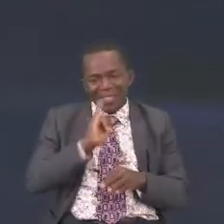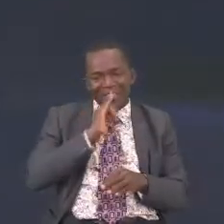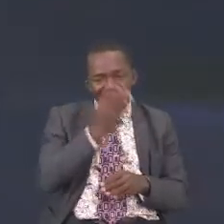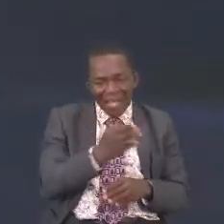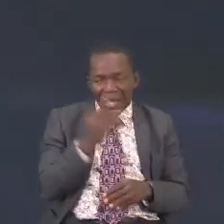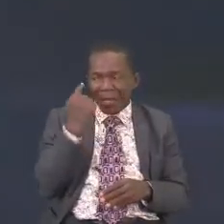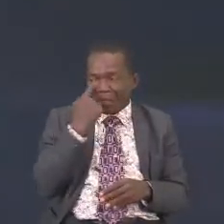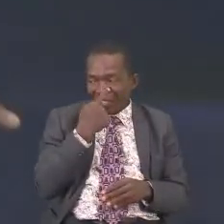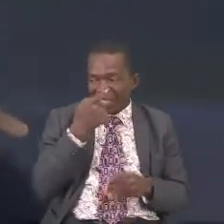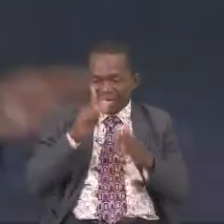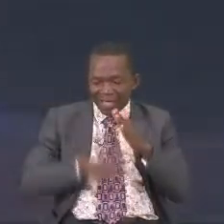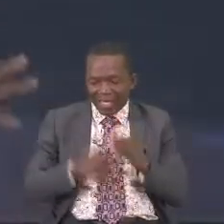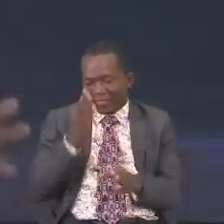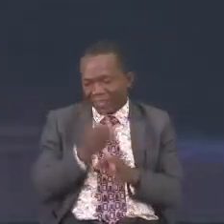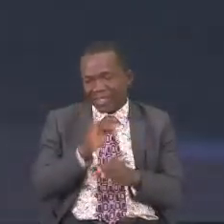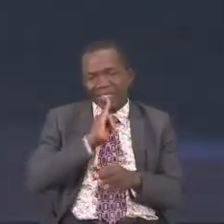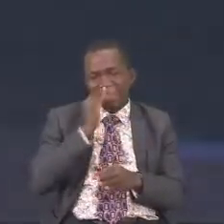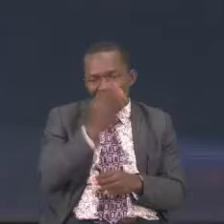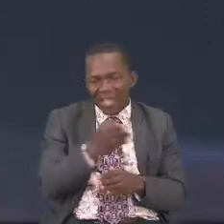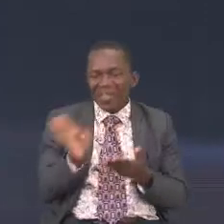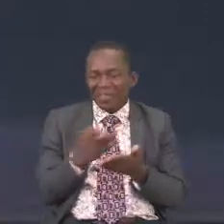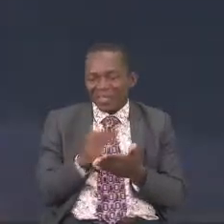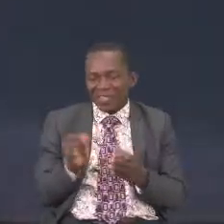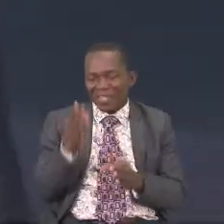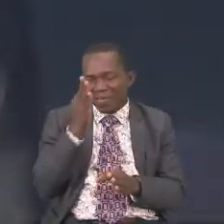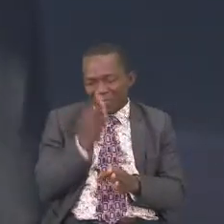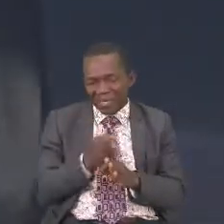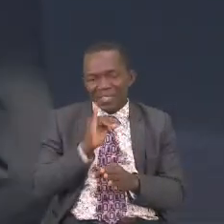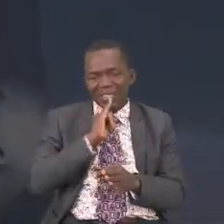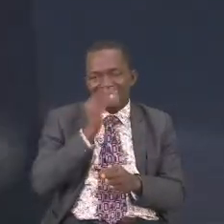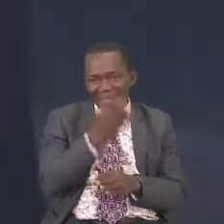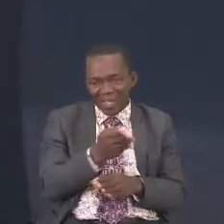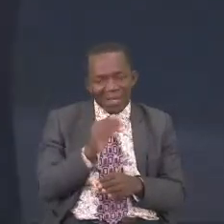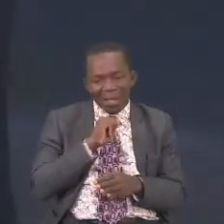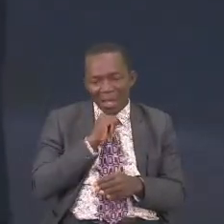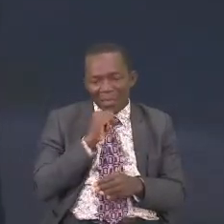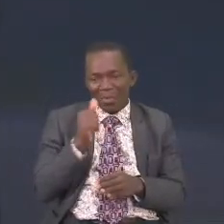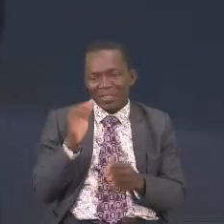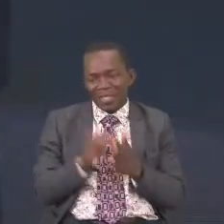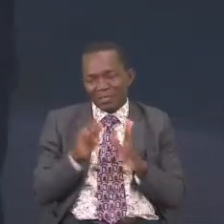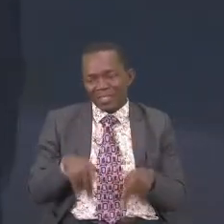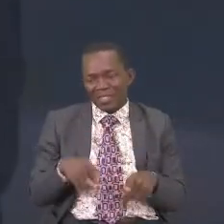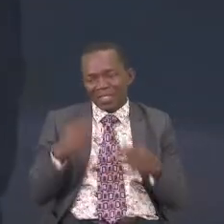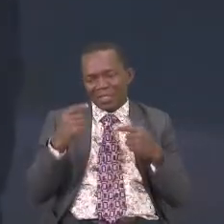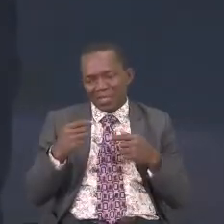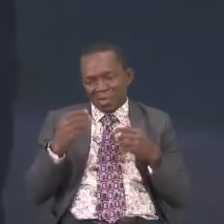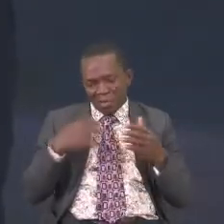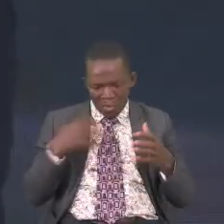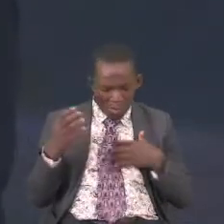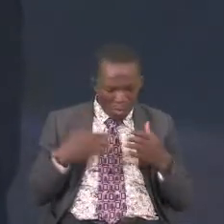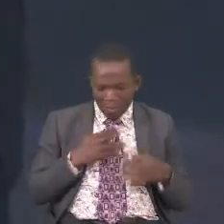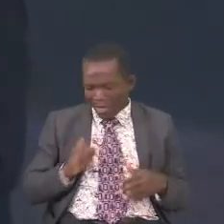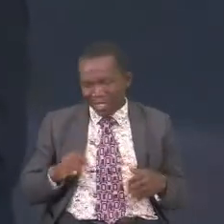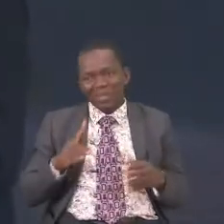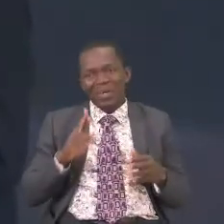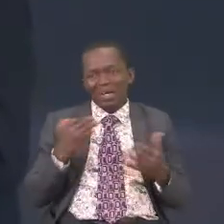there's sightless faith, and there is the singing faith. You're not a mourning, complaining person anymore. You are rejoicing in